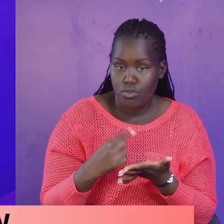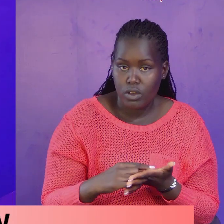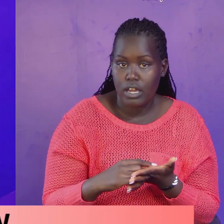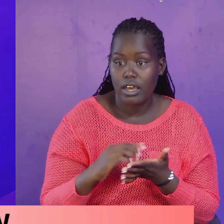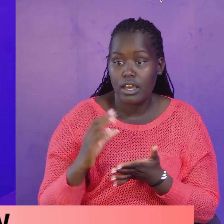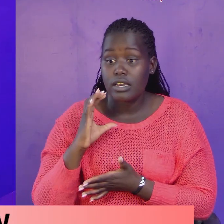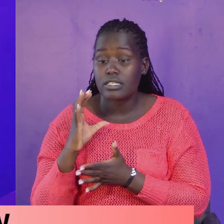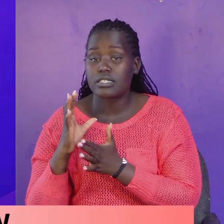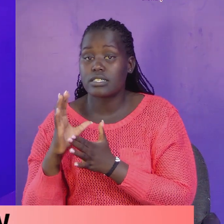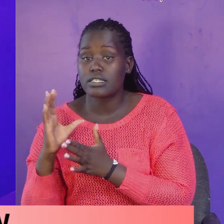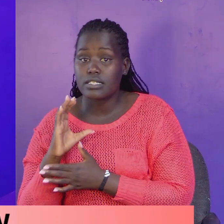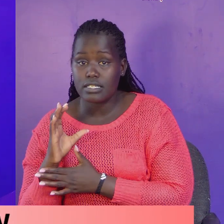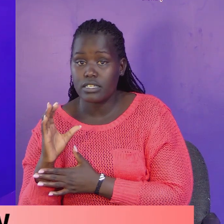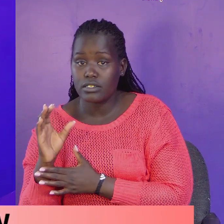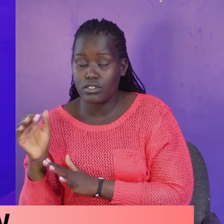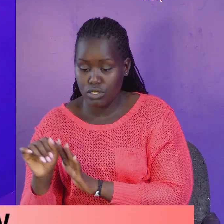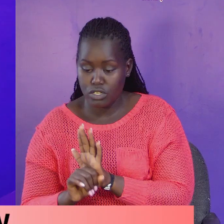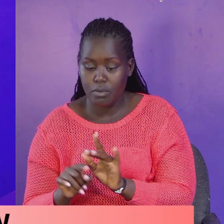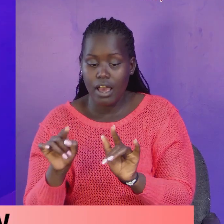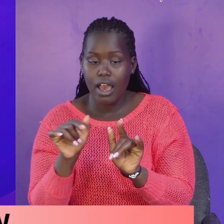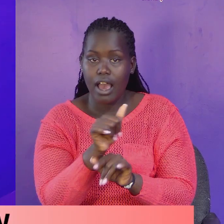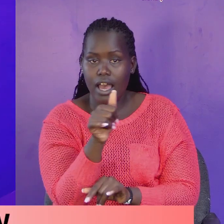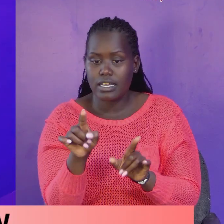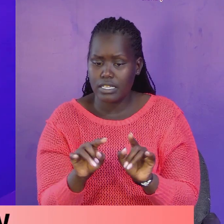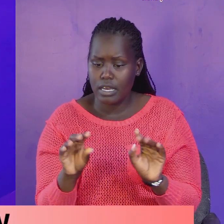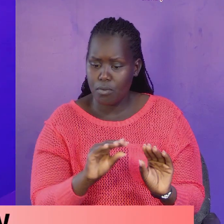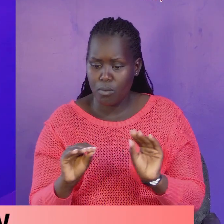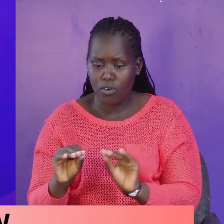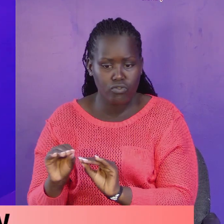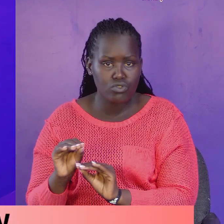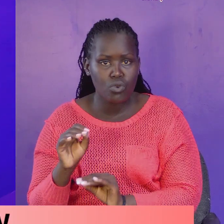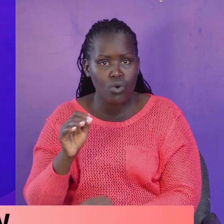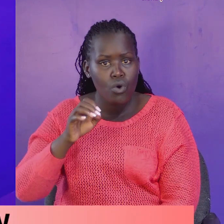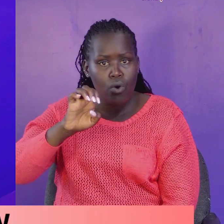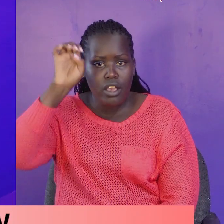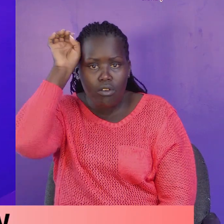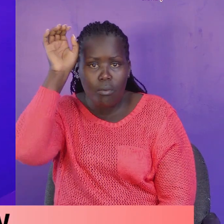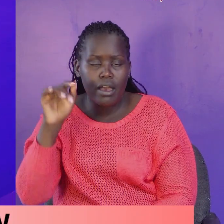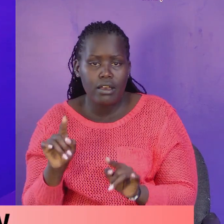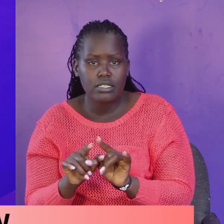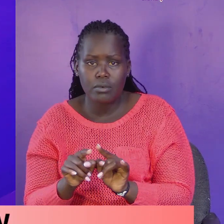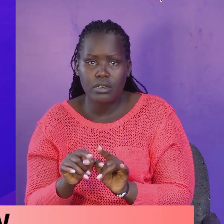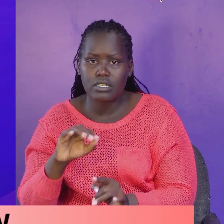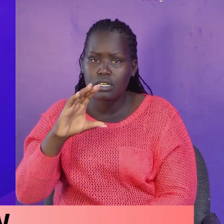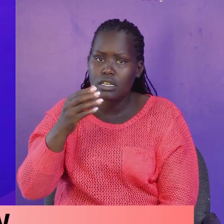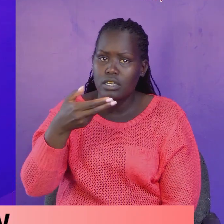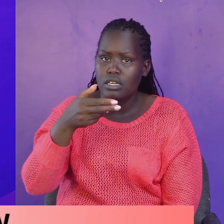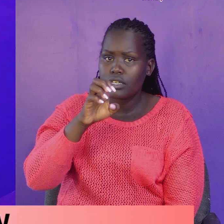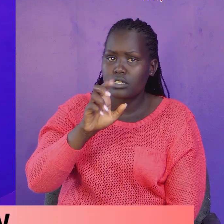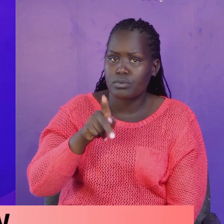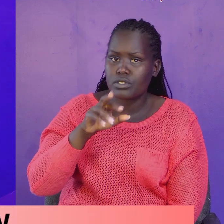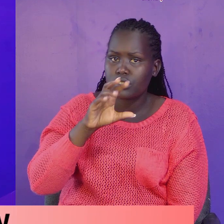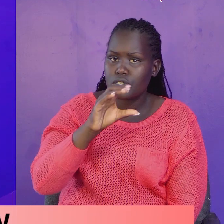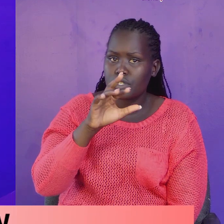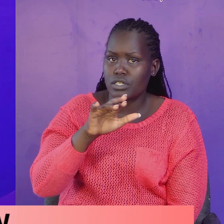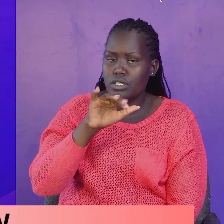citizenship, and others even moved to Ethiopia. Yeah. You've had Kiplimos in Ethiopia, you've had Chepchichiri in Ethiopia, you've